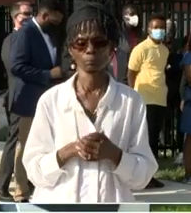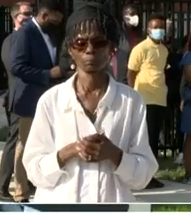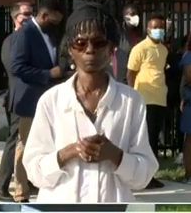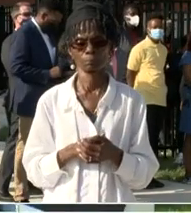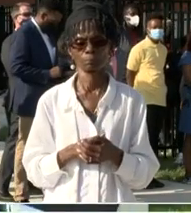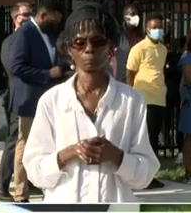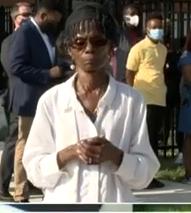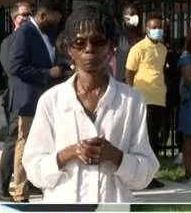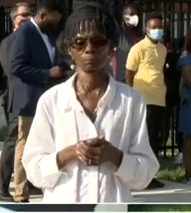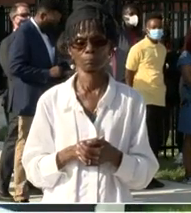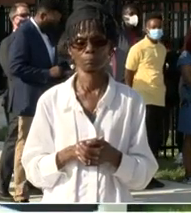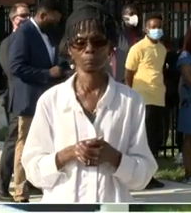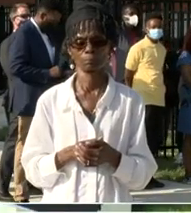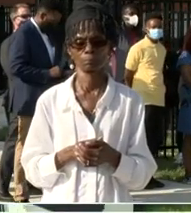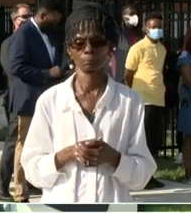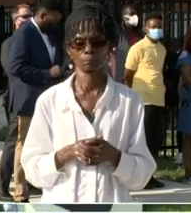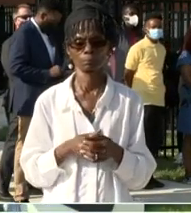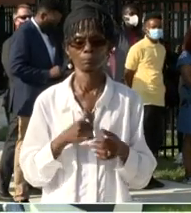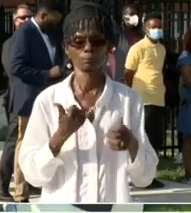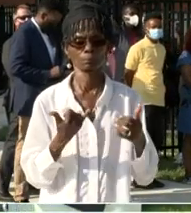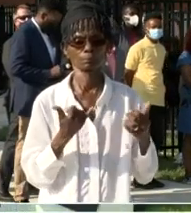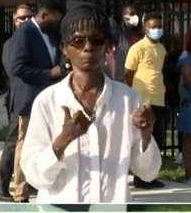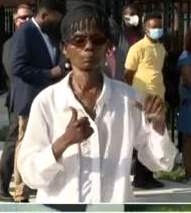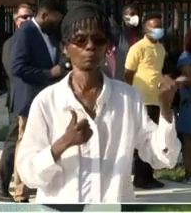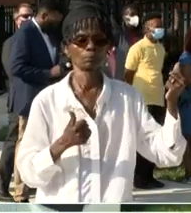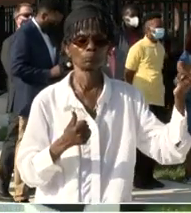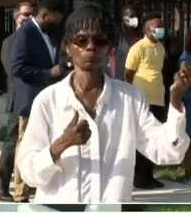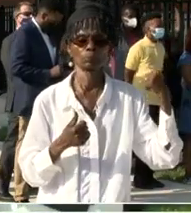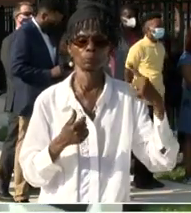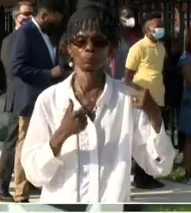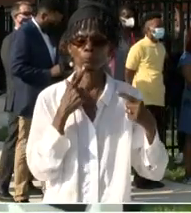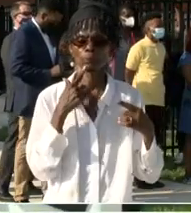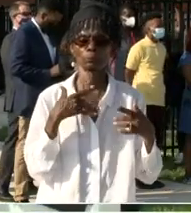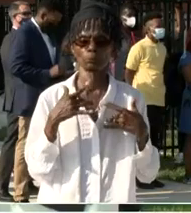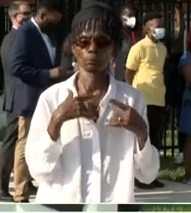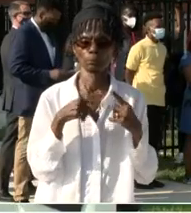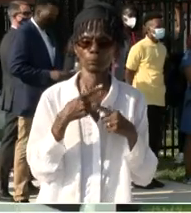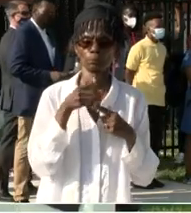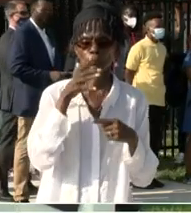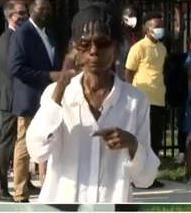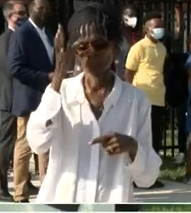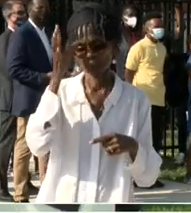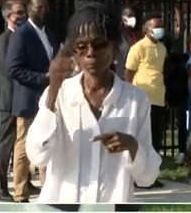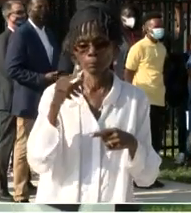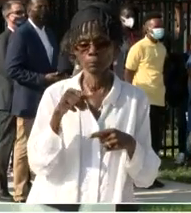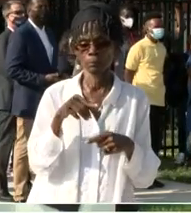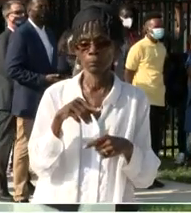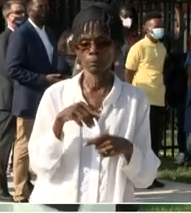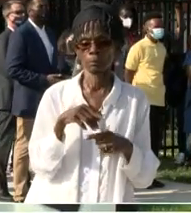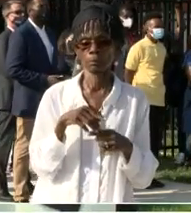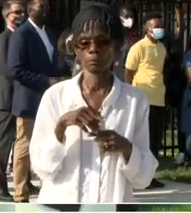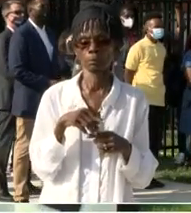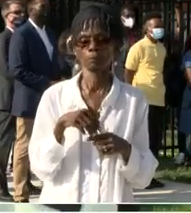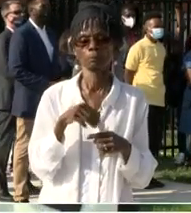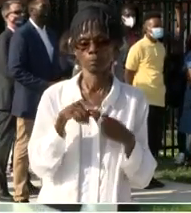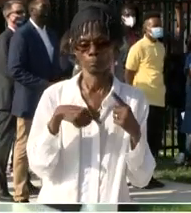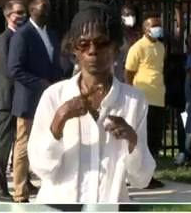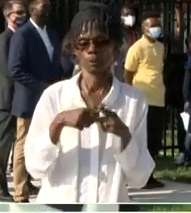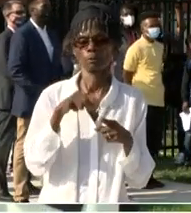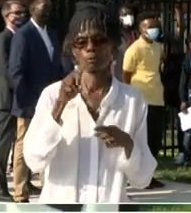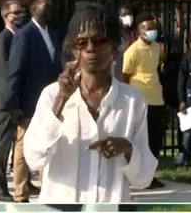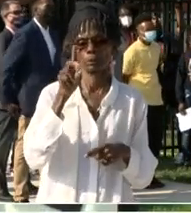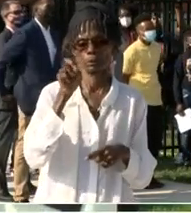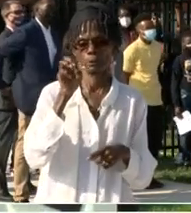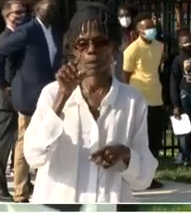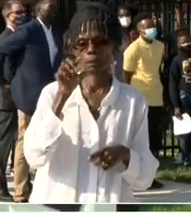So one of the big concerns that I hear from parents is the anxiety over the Delta variant. I'm curious, how has the city sort of taken